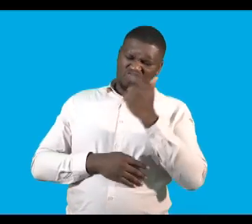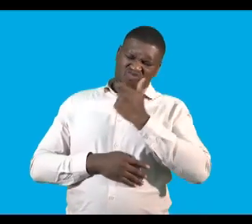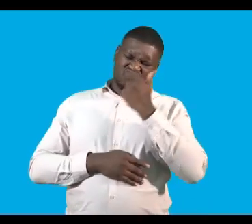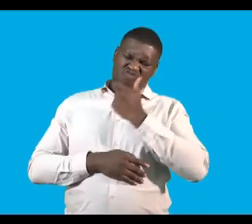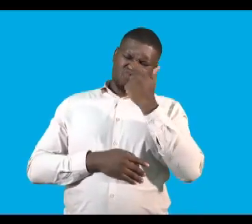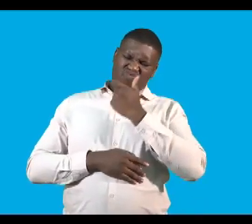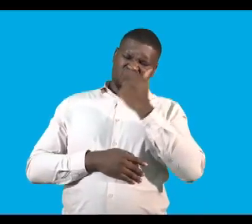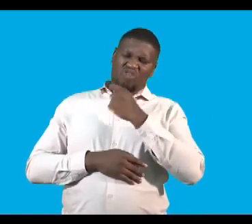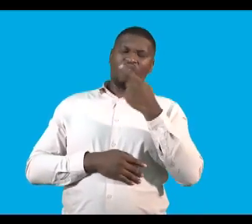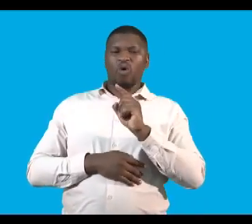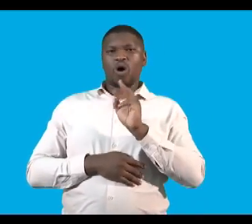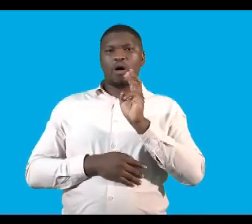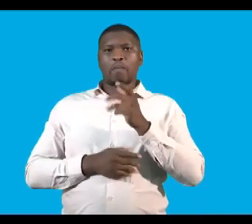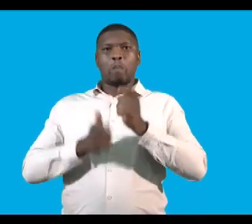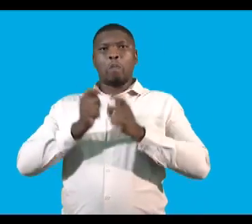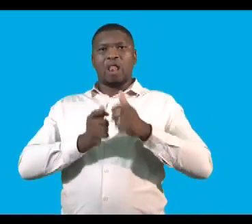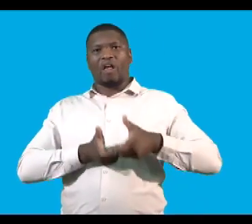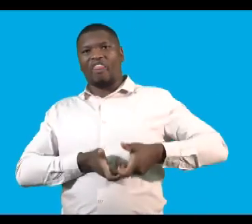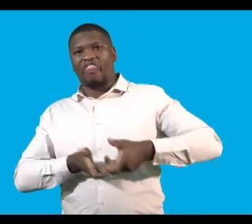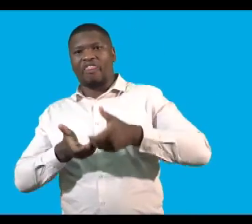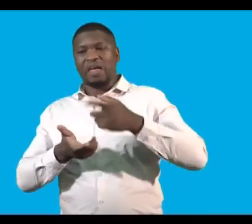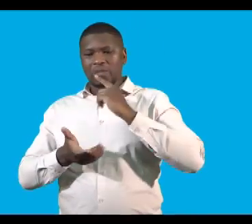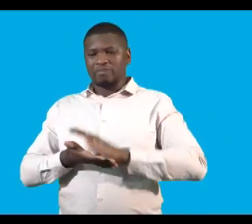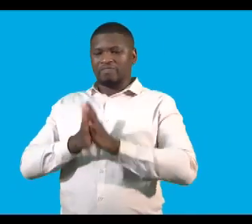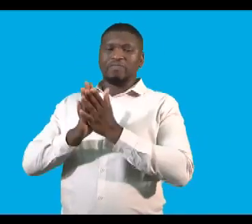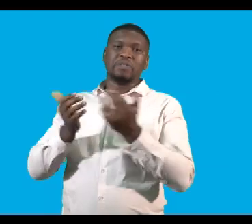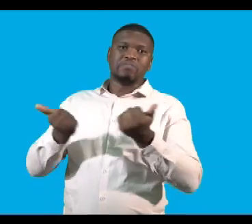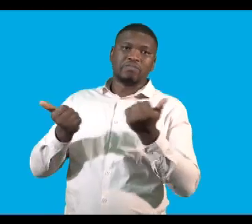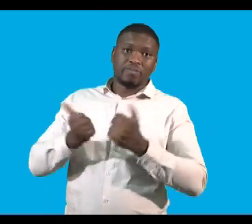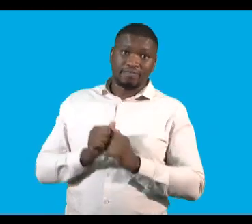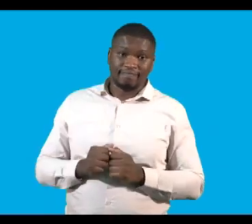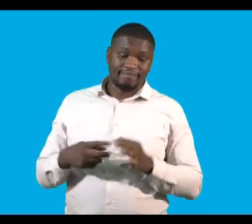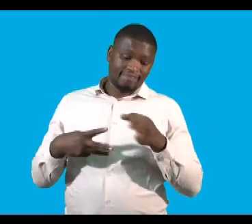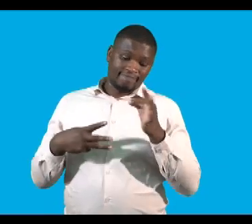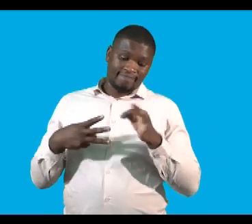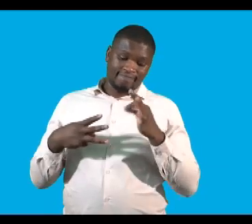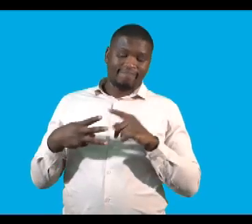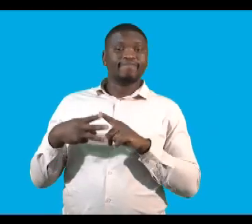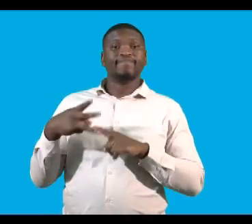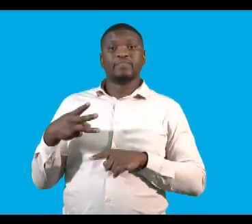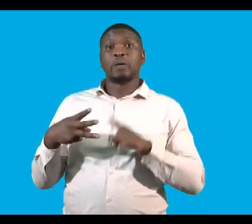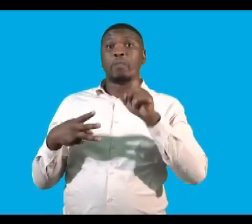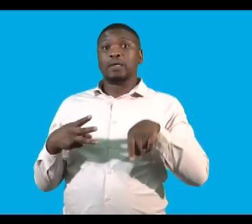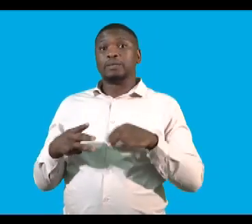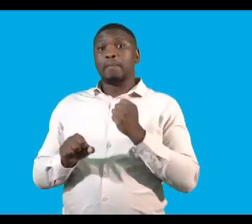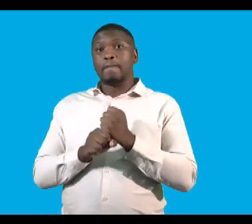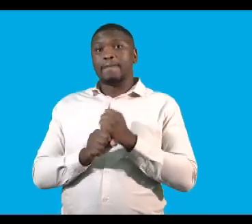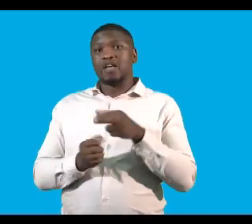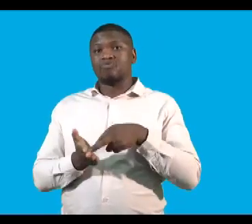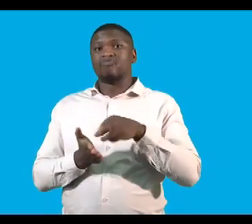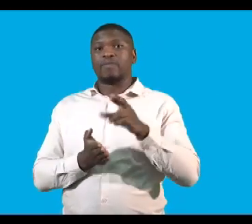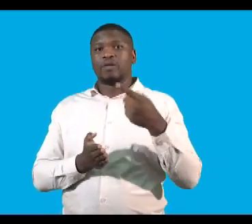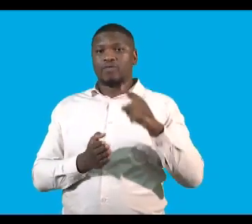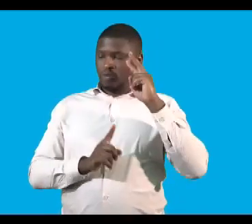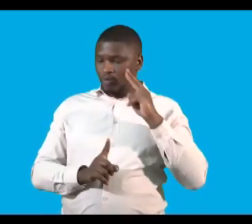to cry over spilt milk, reinforces this view. 3 marks here, only if a reference is made to